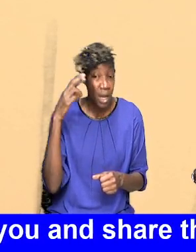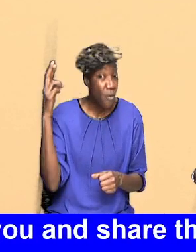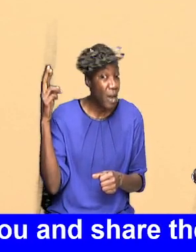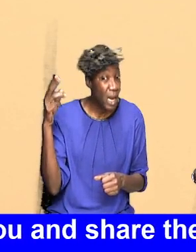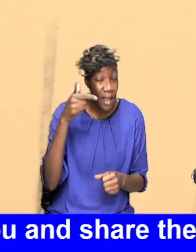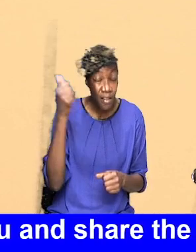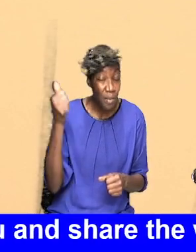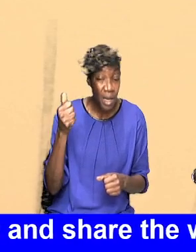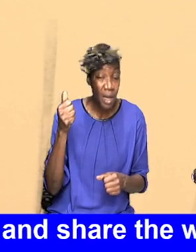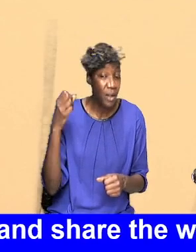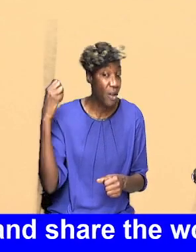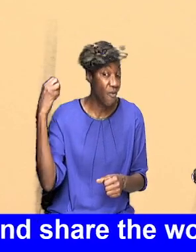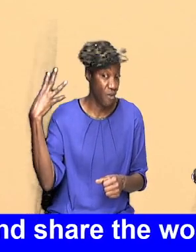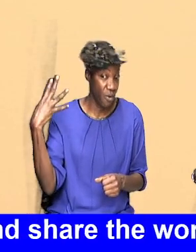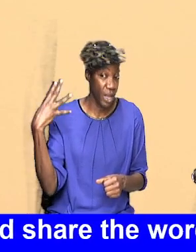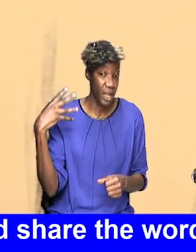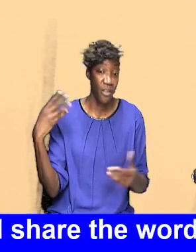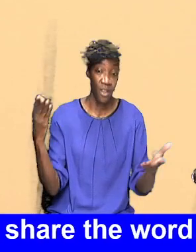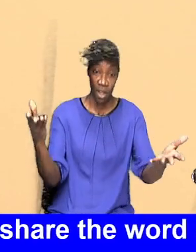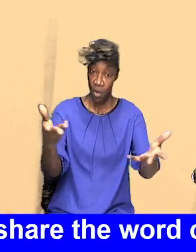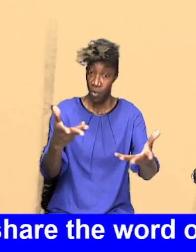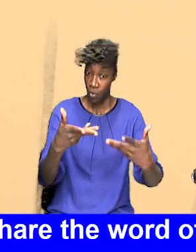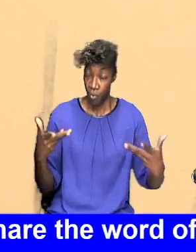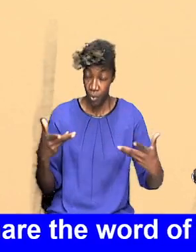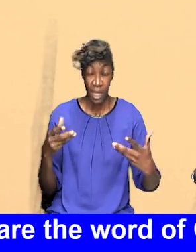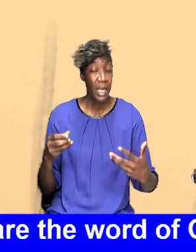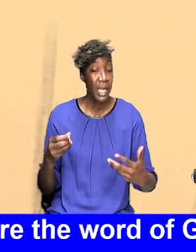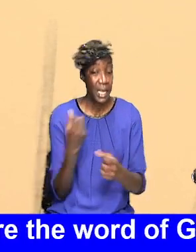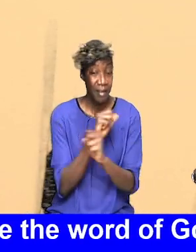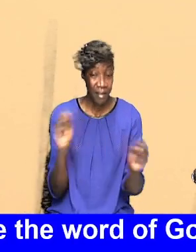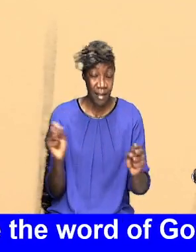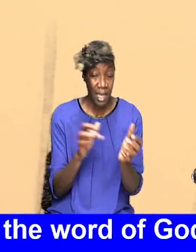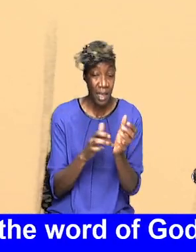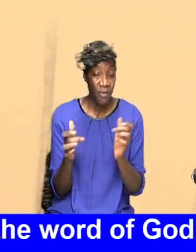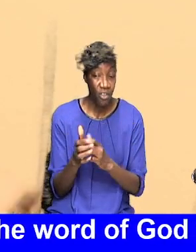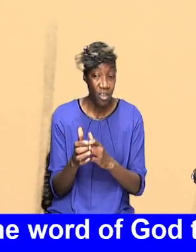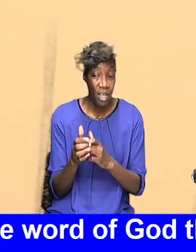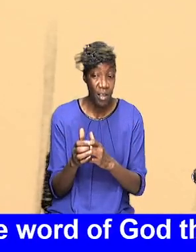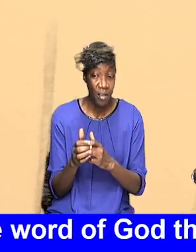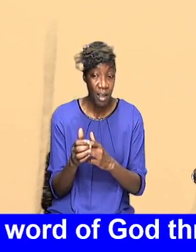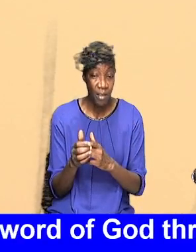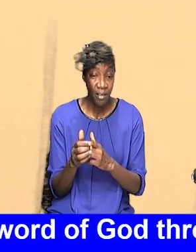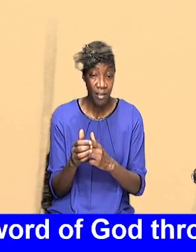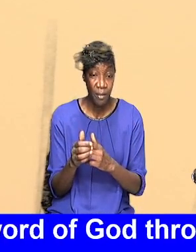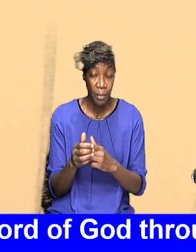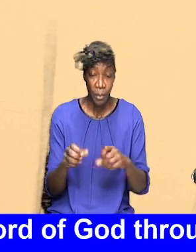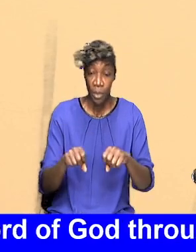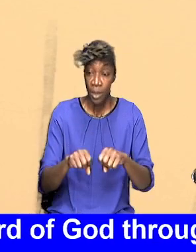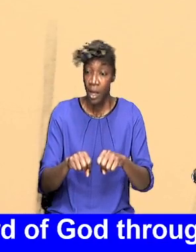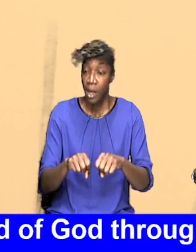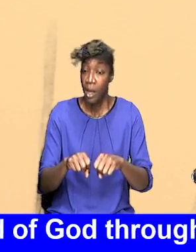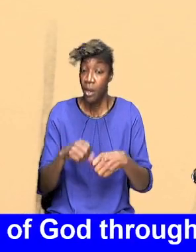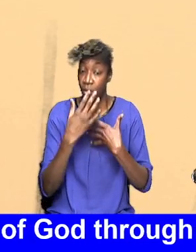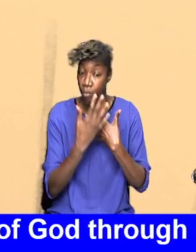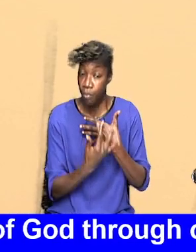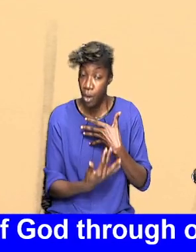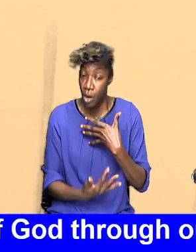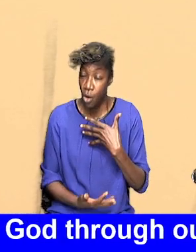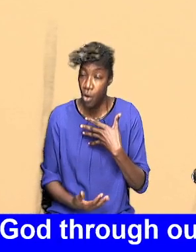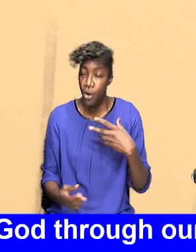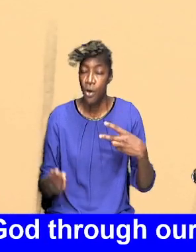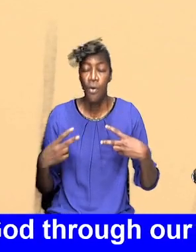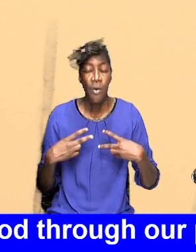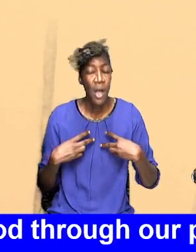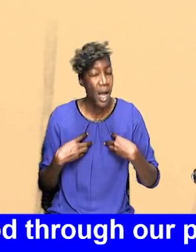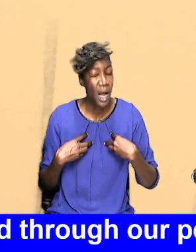because of grace we are saved. Because of Jesus, he had bridged the gap. Because of his blood, we have